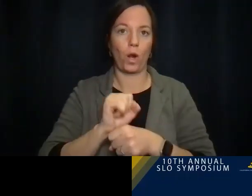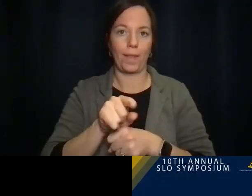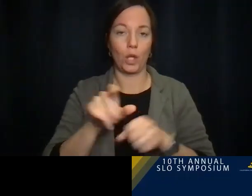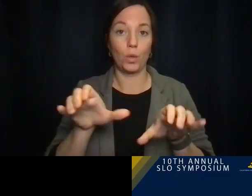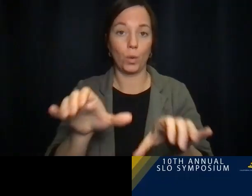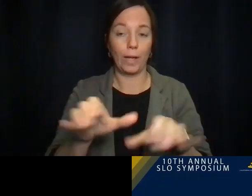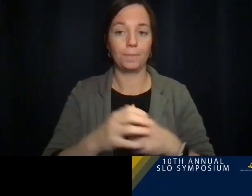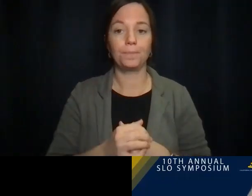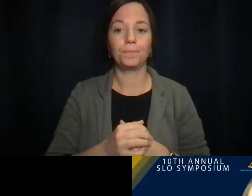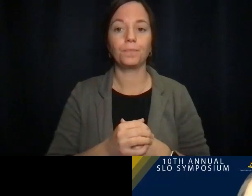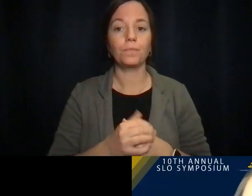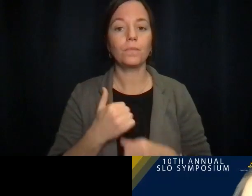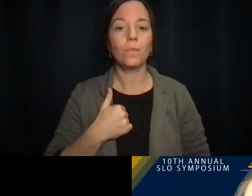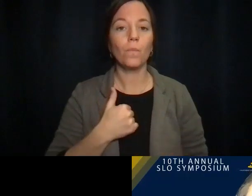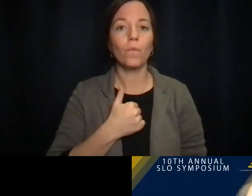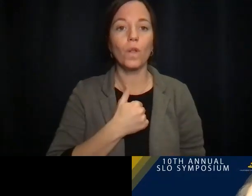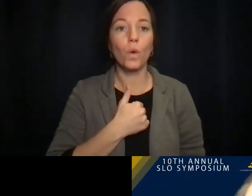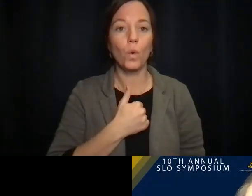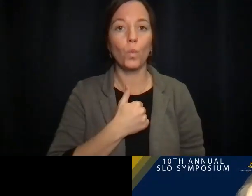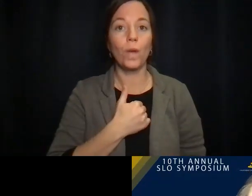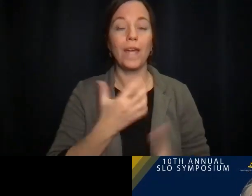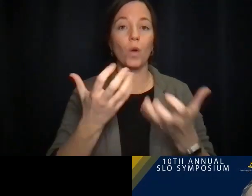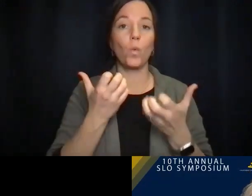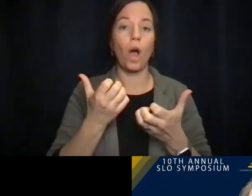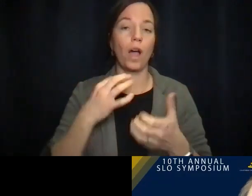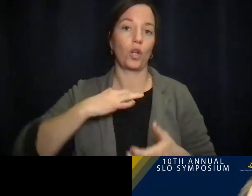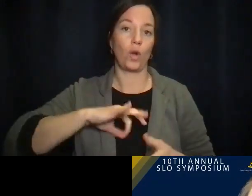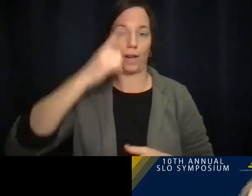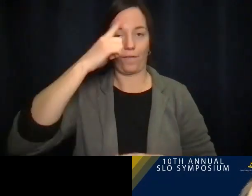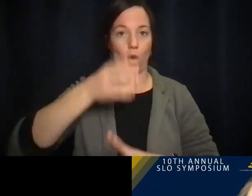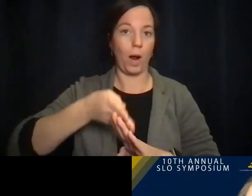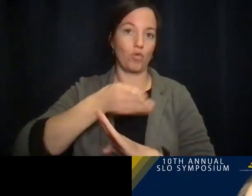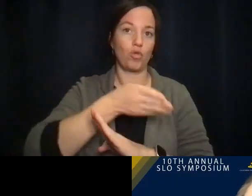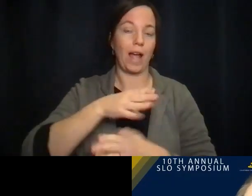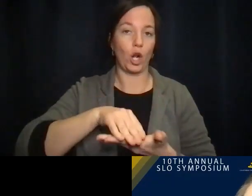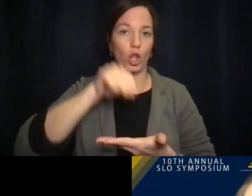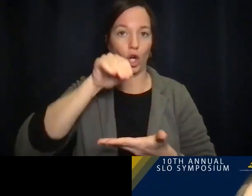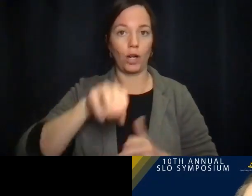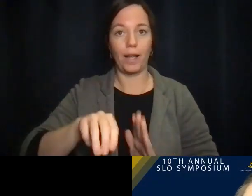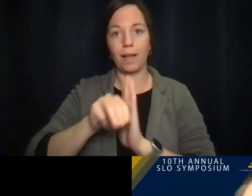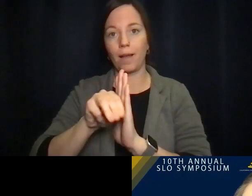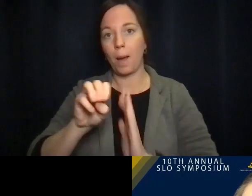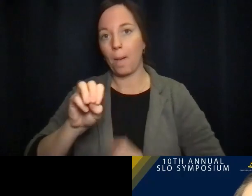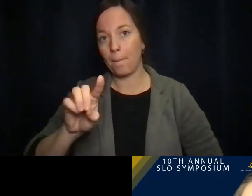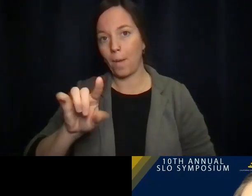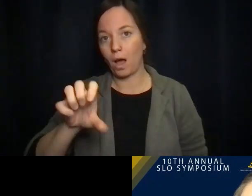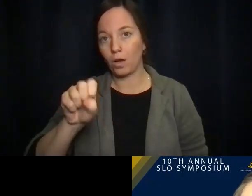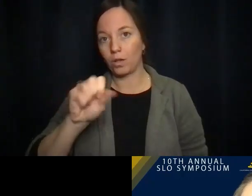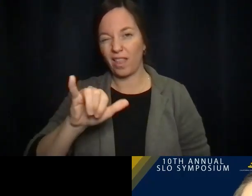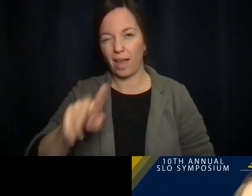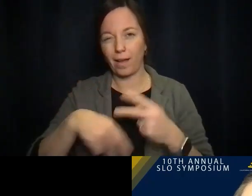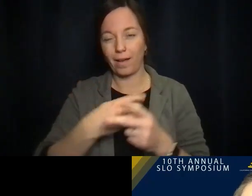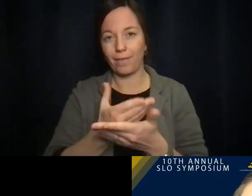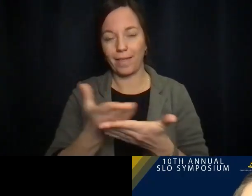And as we move towards credit for prior learning models and things of that sort, I think